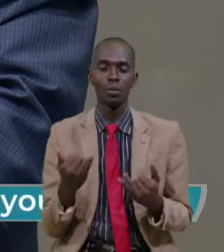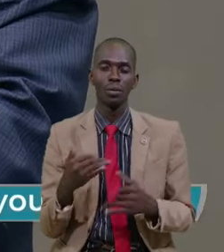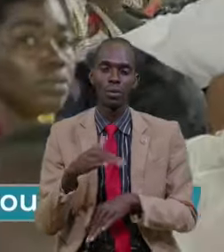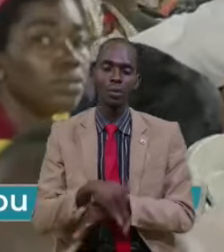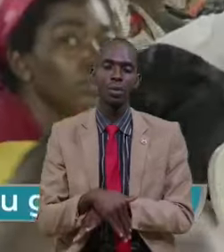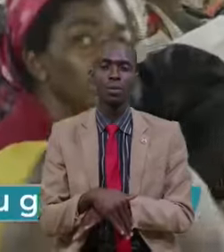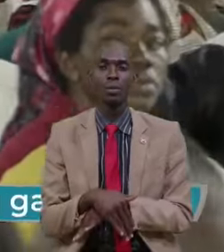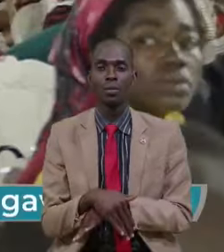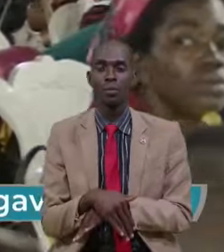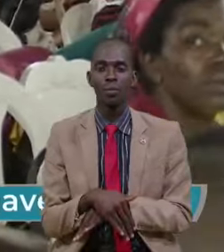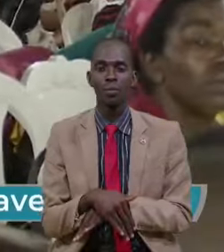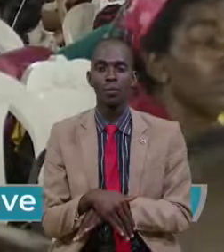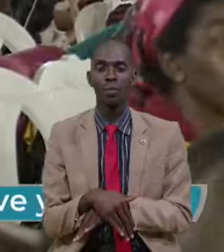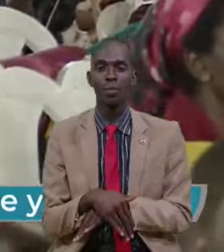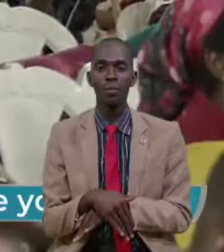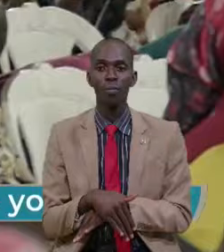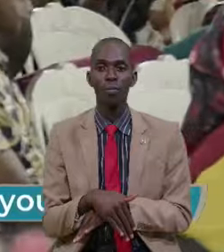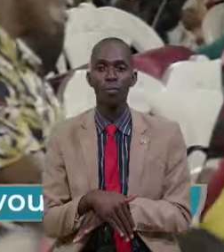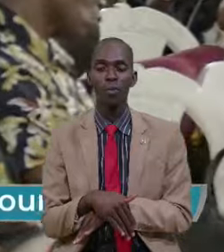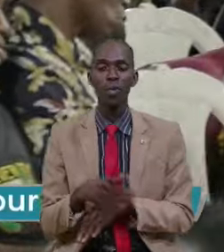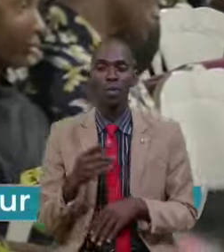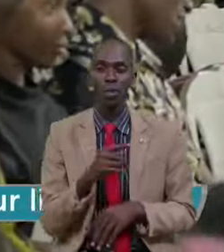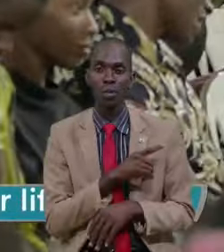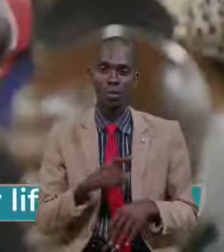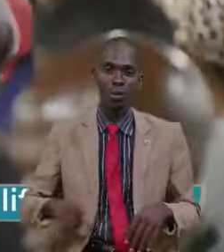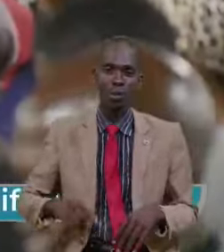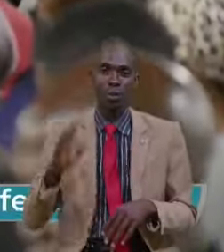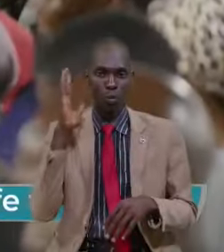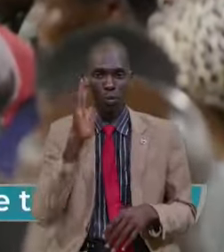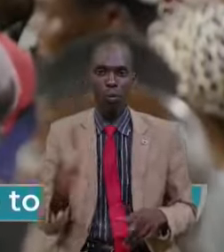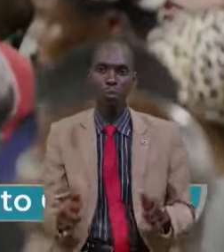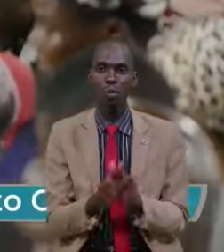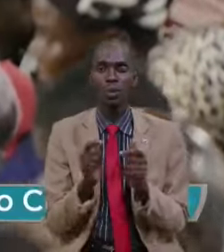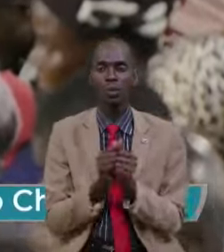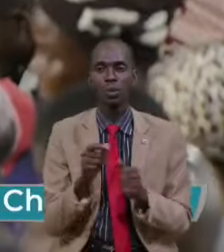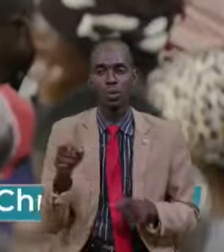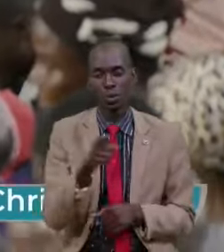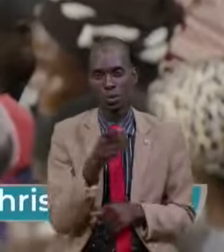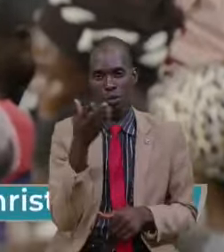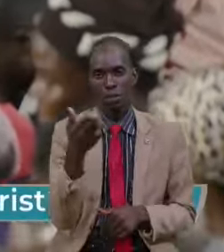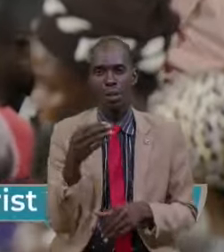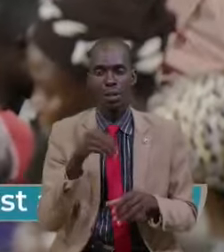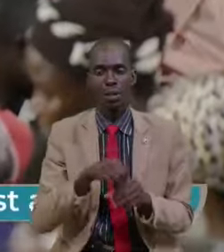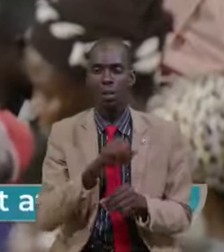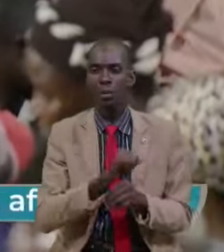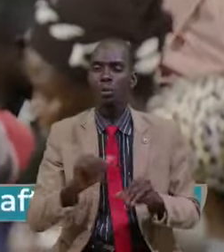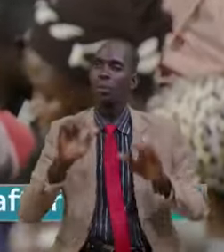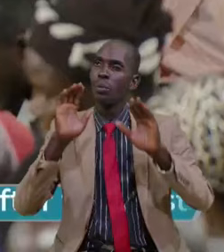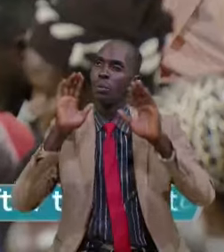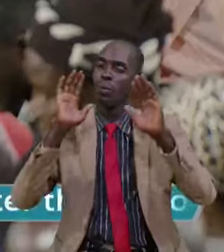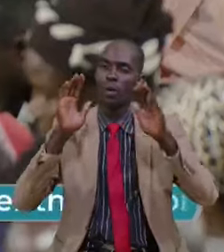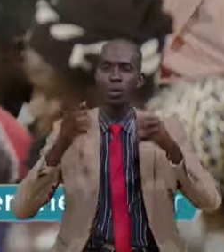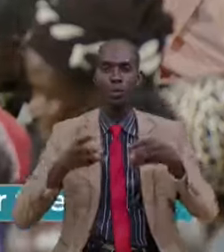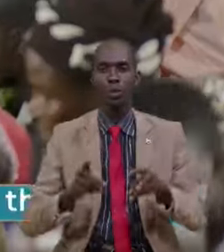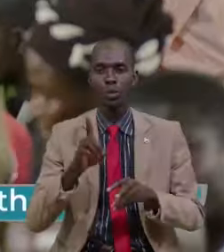Lord will reach down to you. In a wonderful way, you'll have a